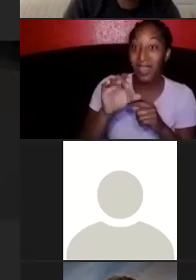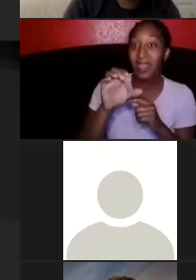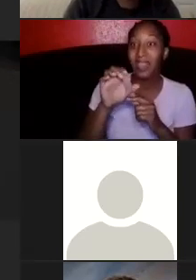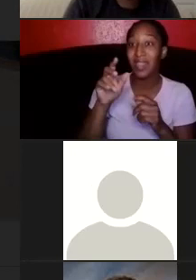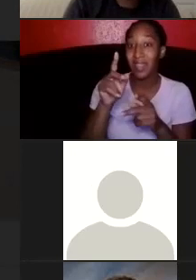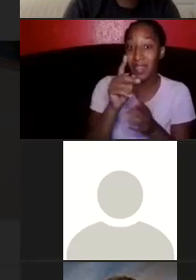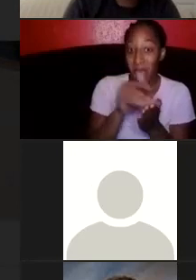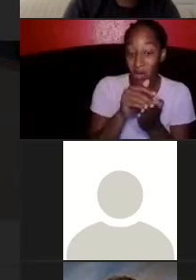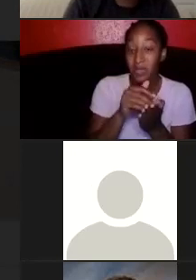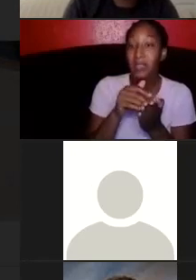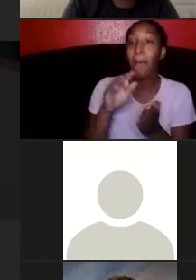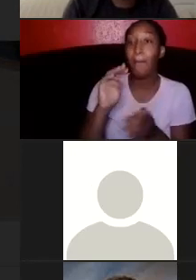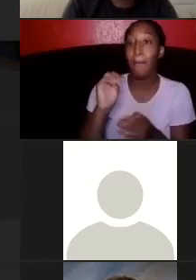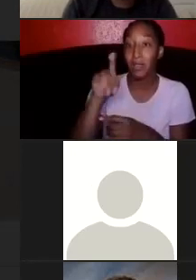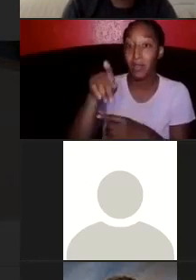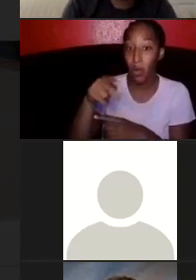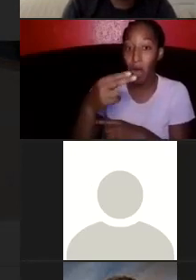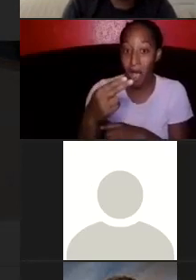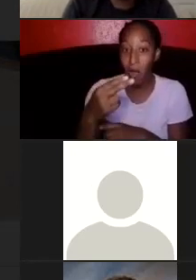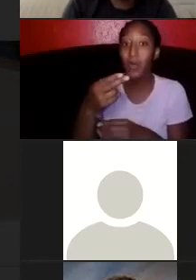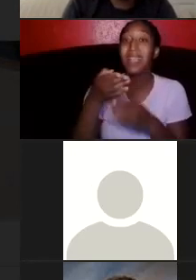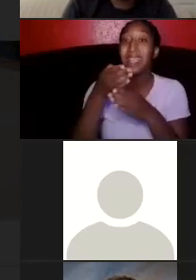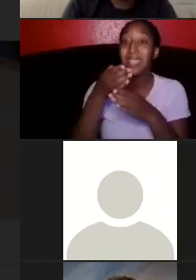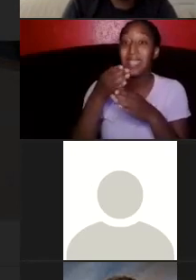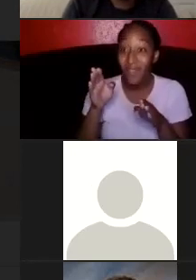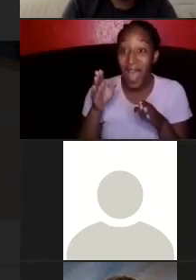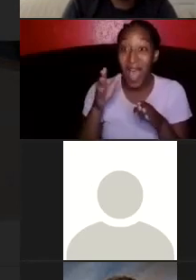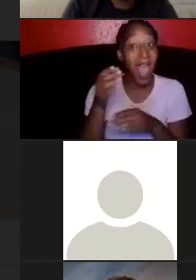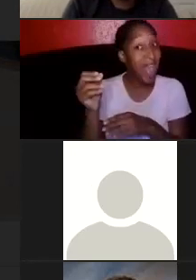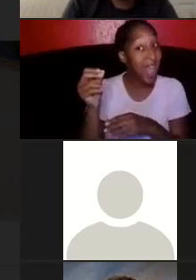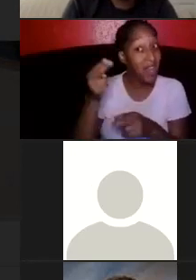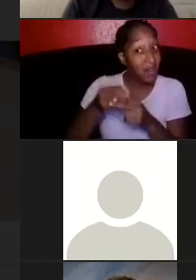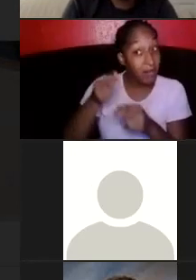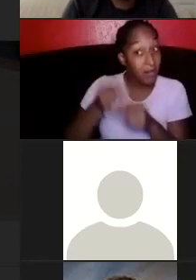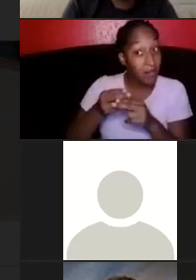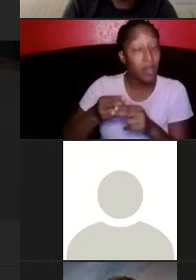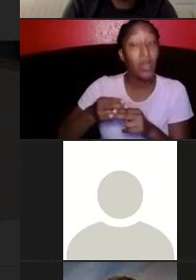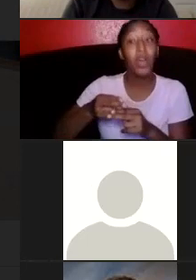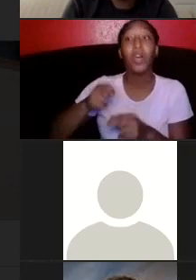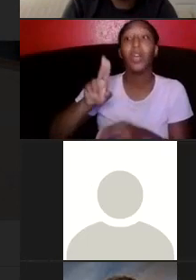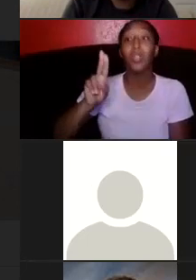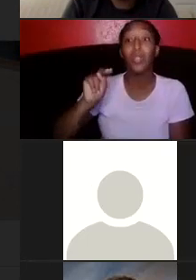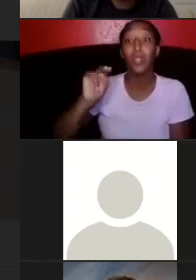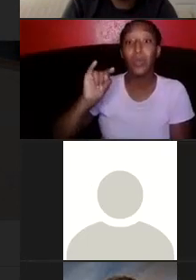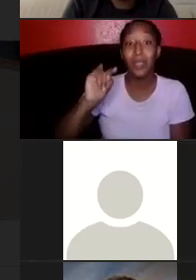4,060 miles. You get a centripetal acceleration,